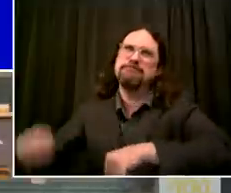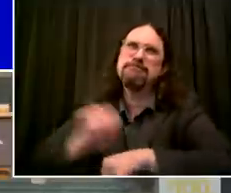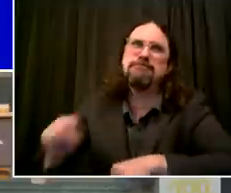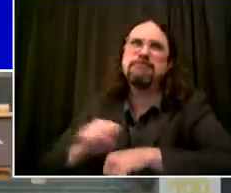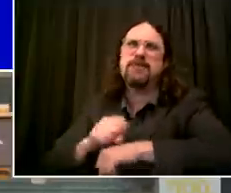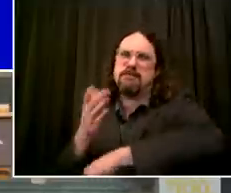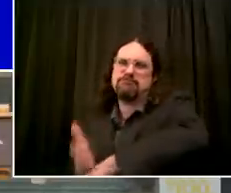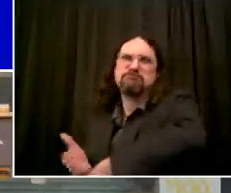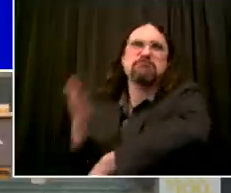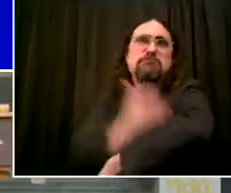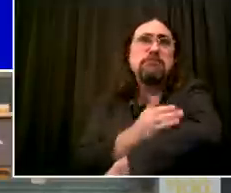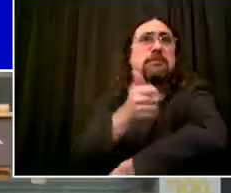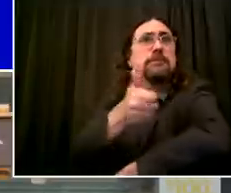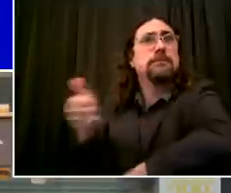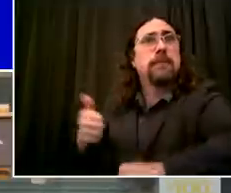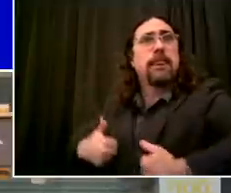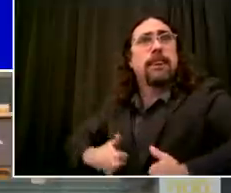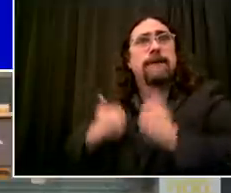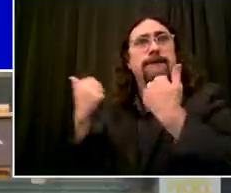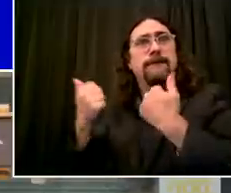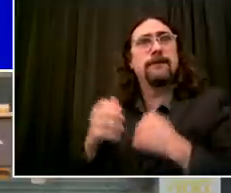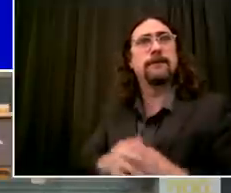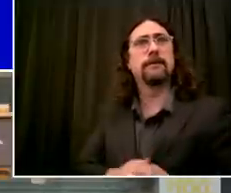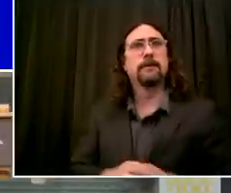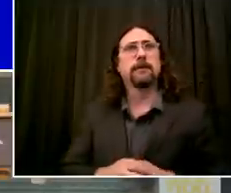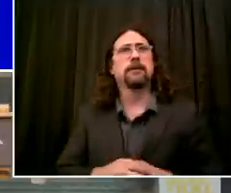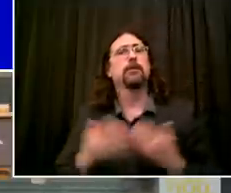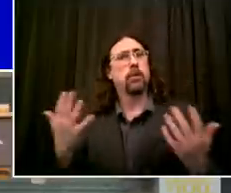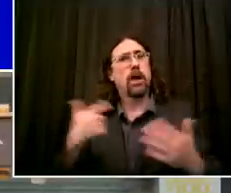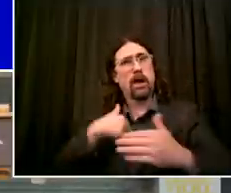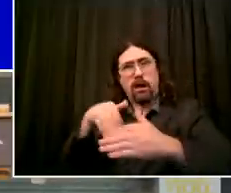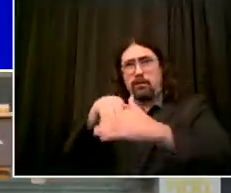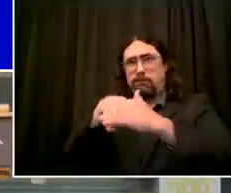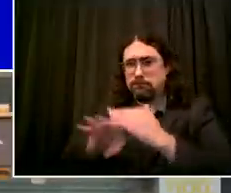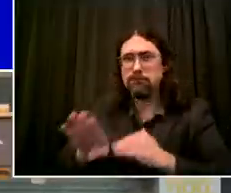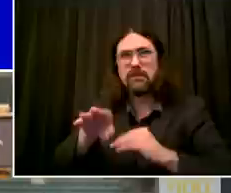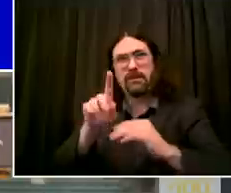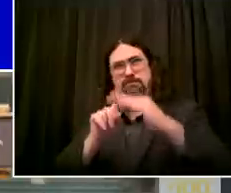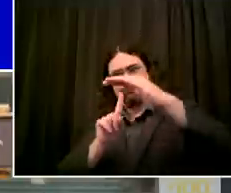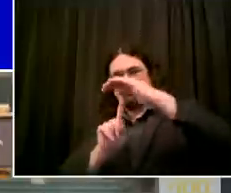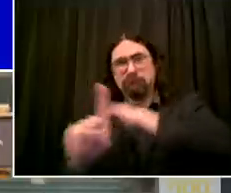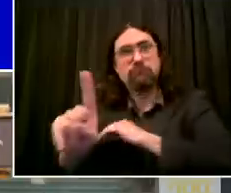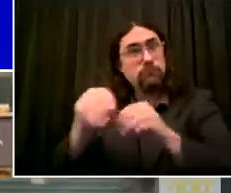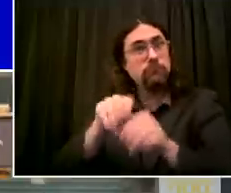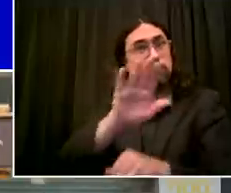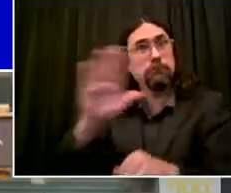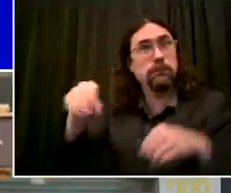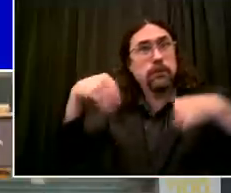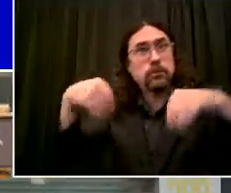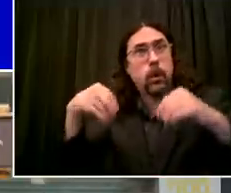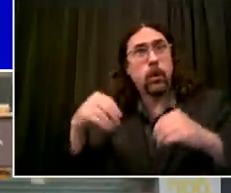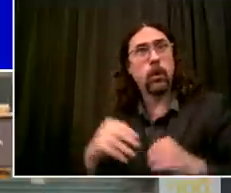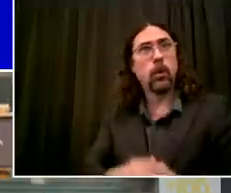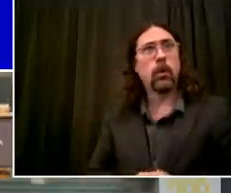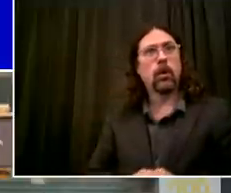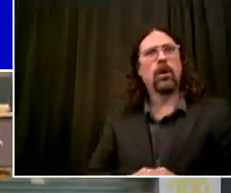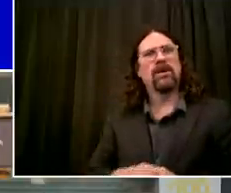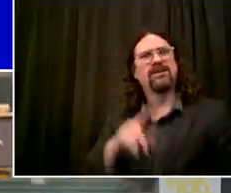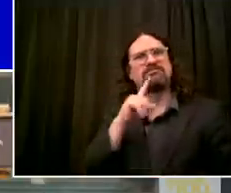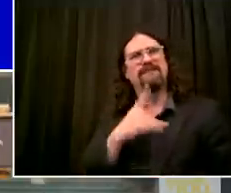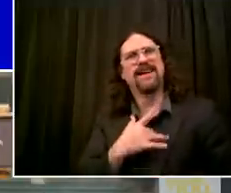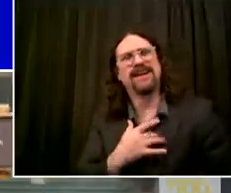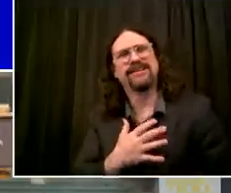And I asked them what they were feeling, and they were angry, they were frustrated, they needed help. And then every single one of them said, but we